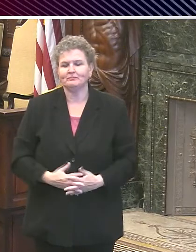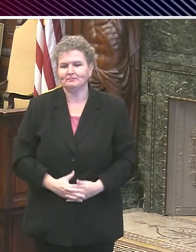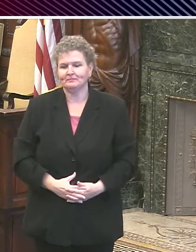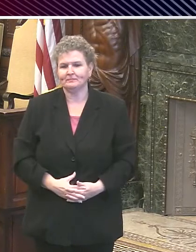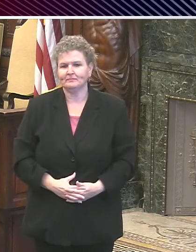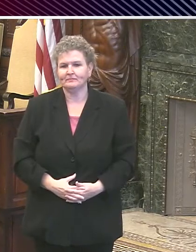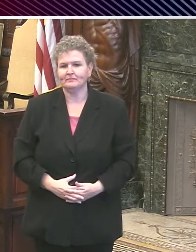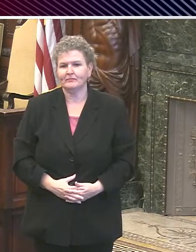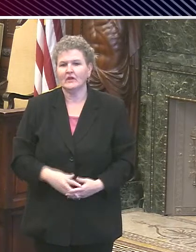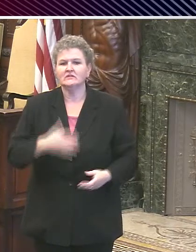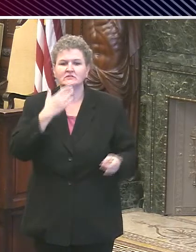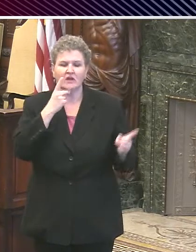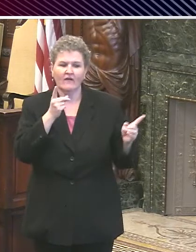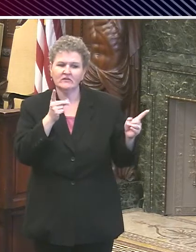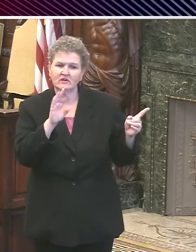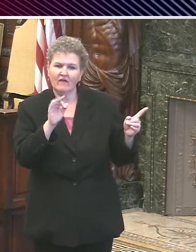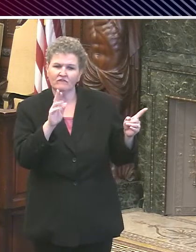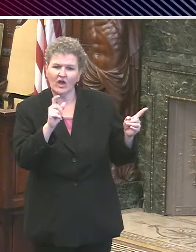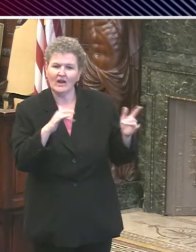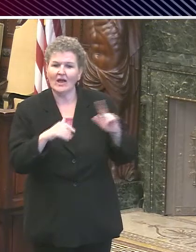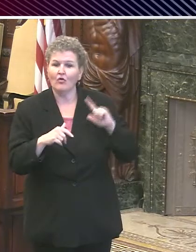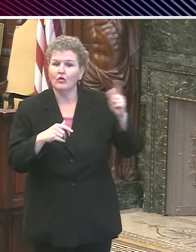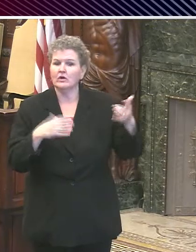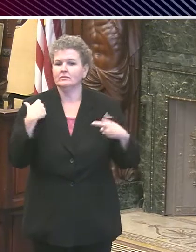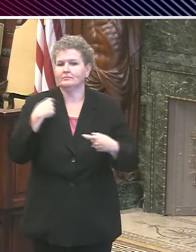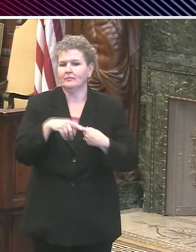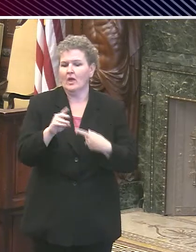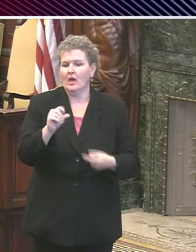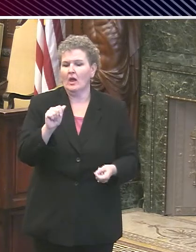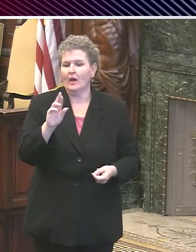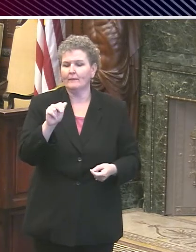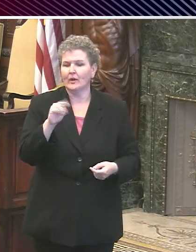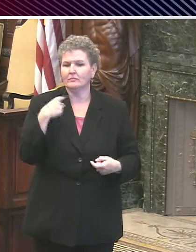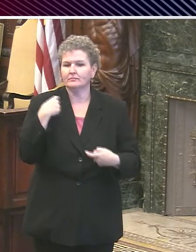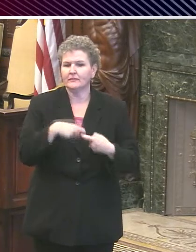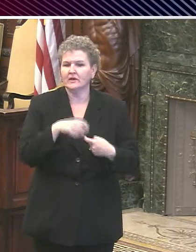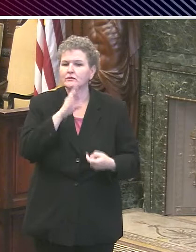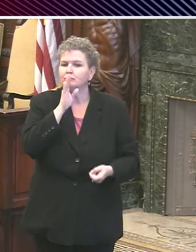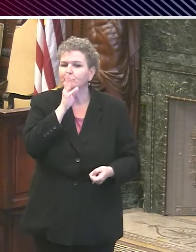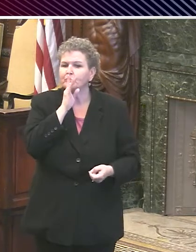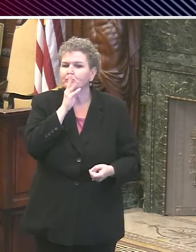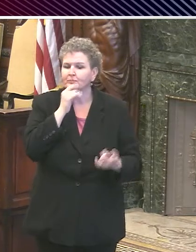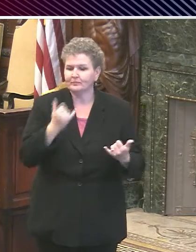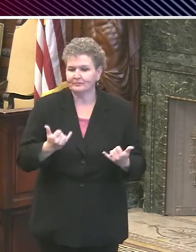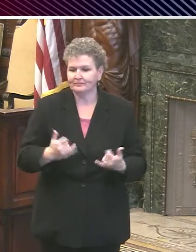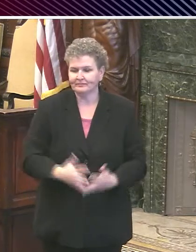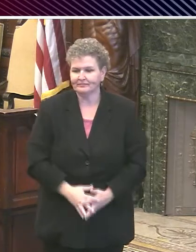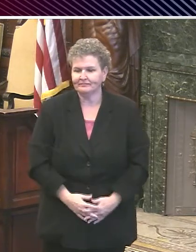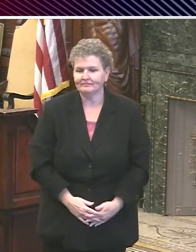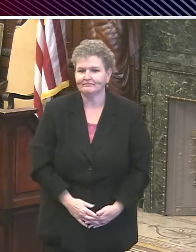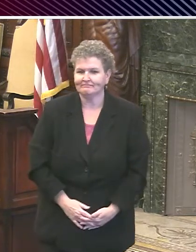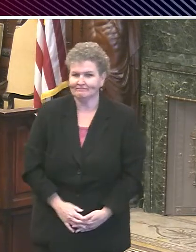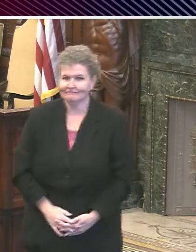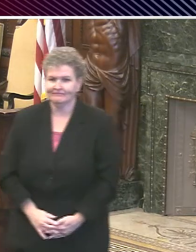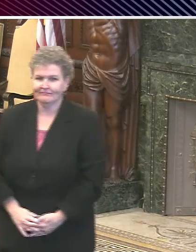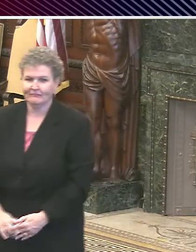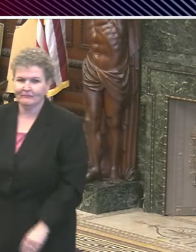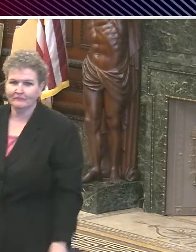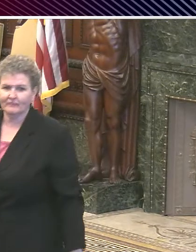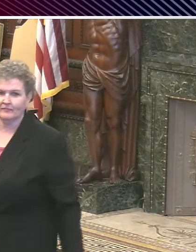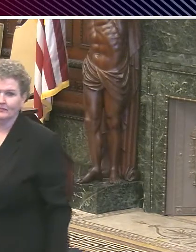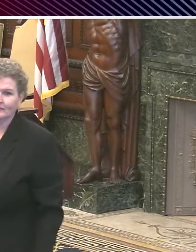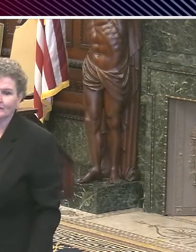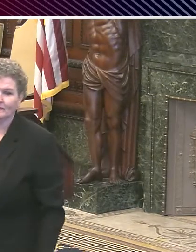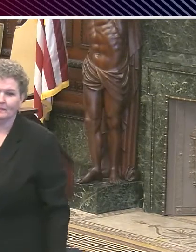Thank you, Dr. Farley. We're now going to turn it over to Armando for the Spanish language translation of the mayor and Dr. Farley's